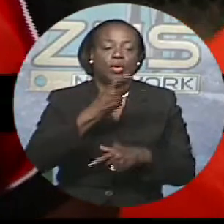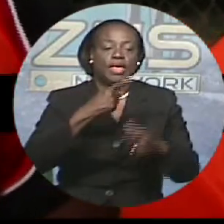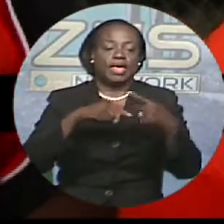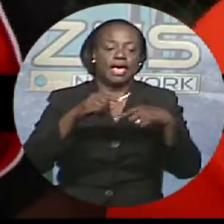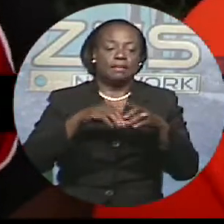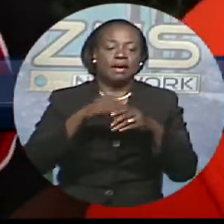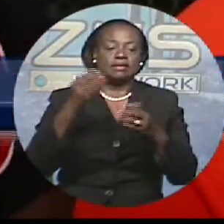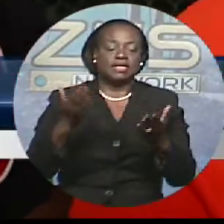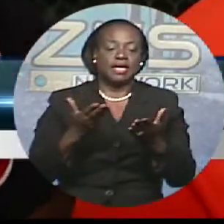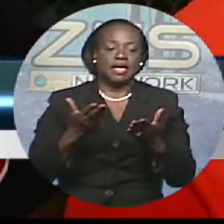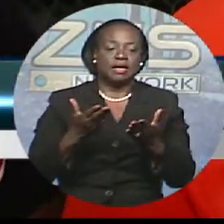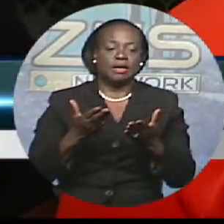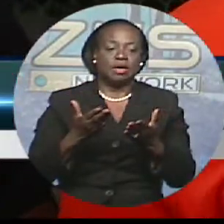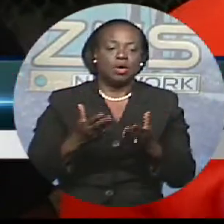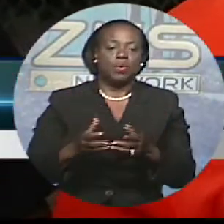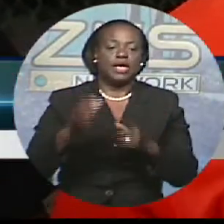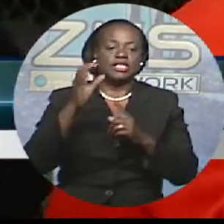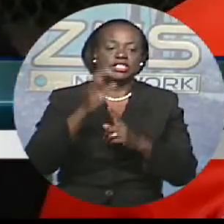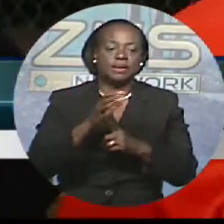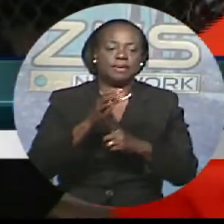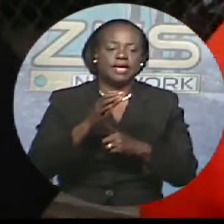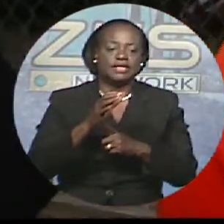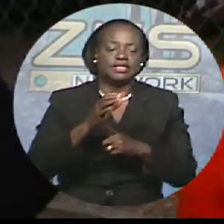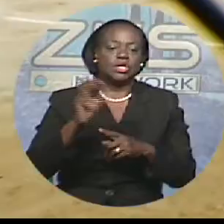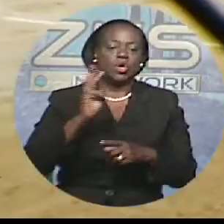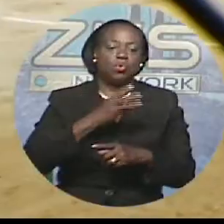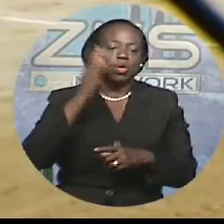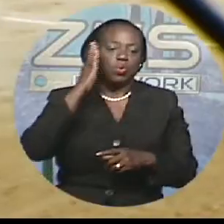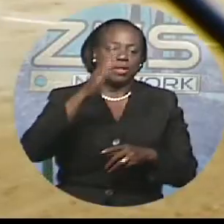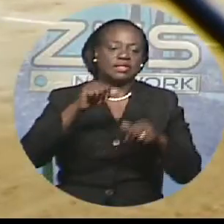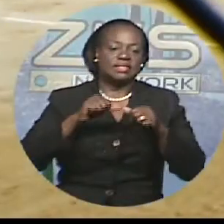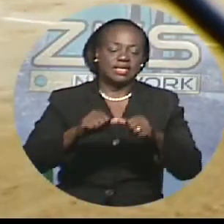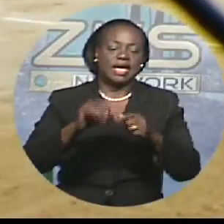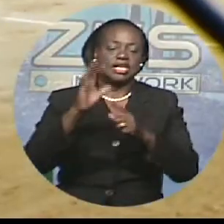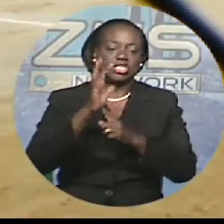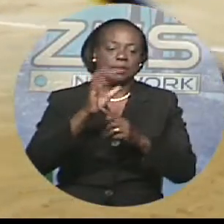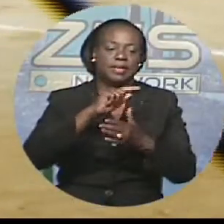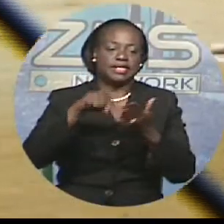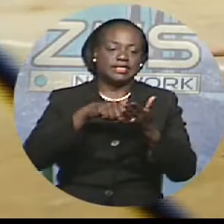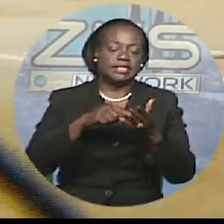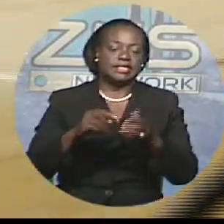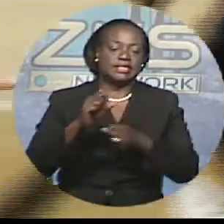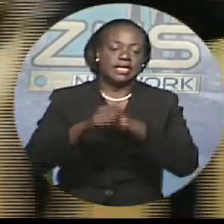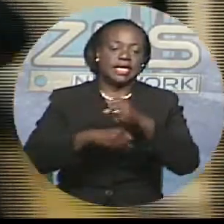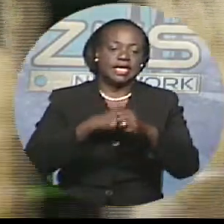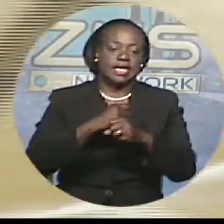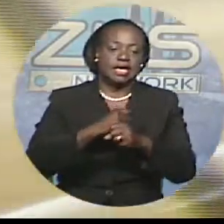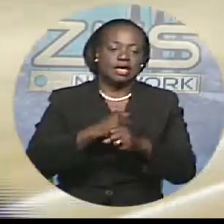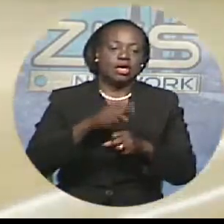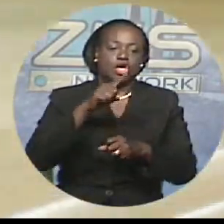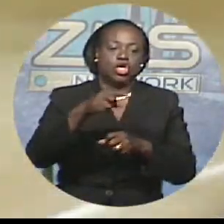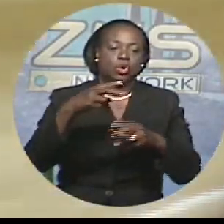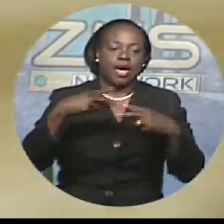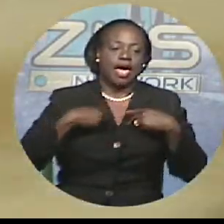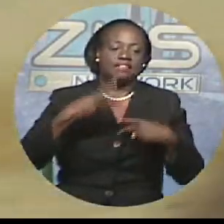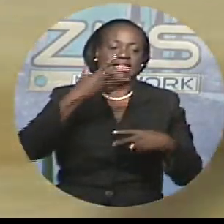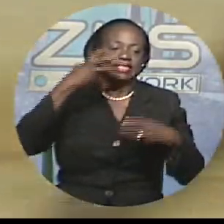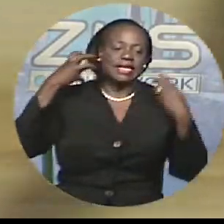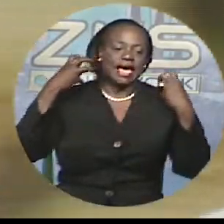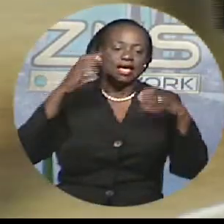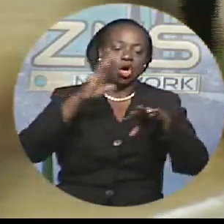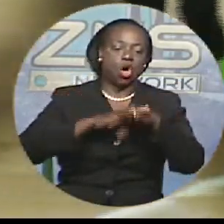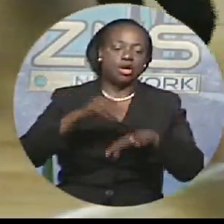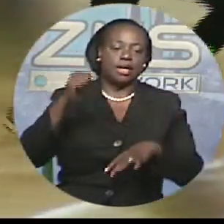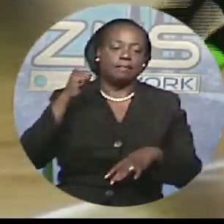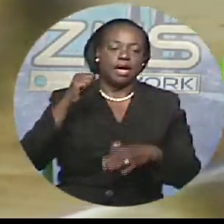that we were champions, we are champions, and we're going to remain champions this year. You know, you guys now have a target on the back. What is going to keep you all on top of those standings now with